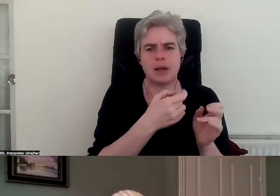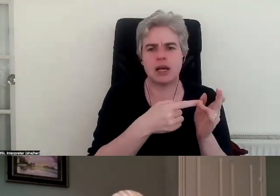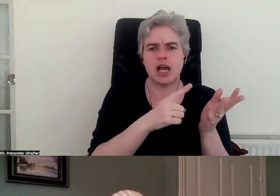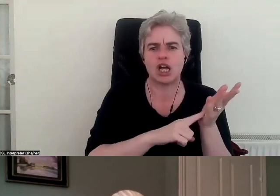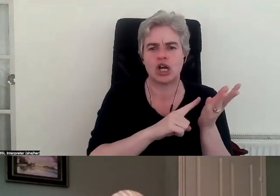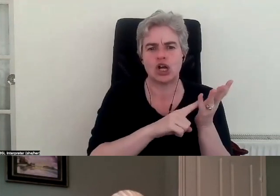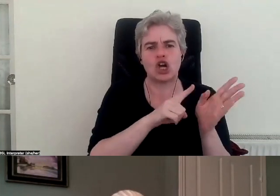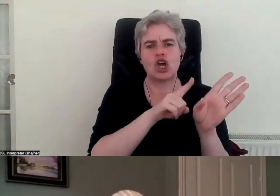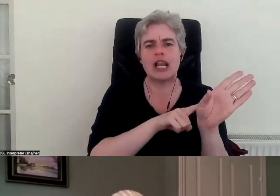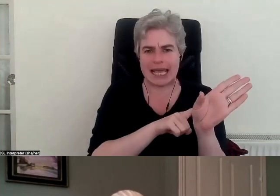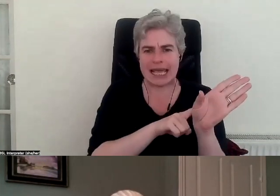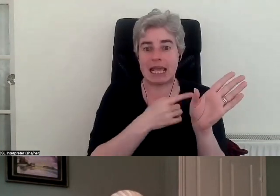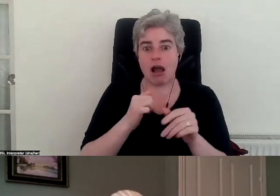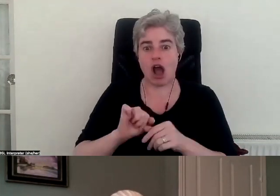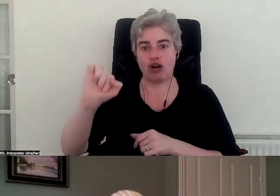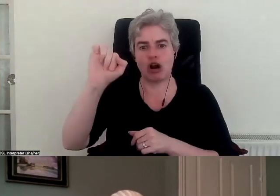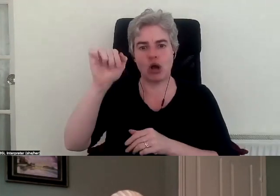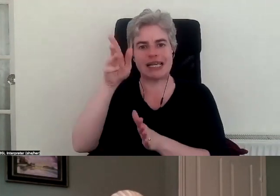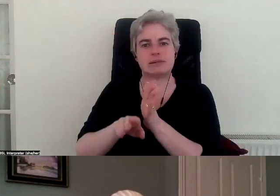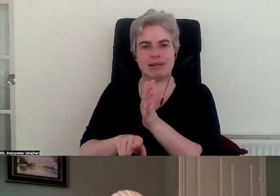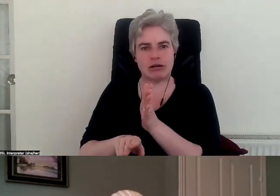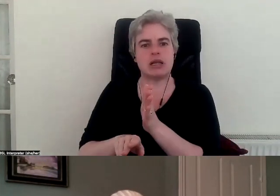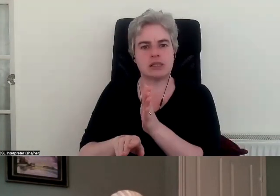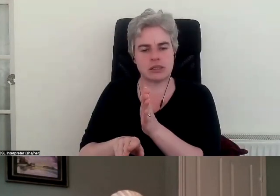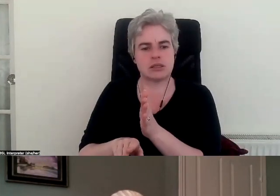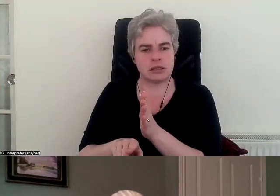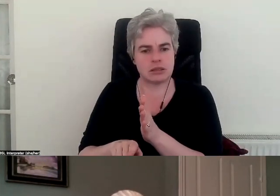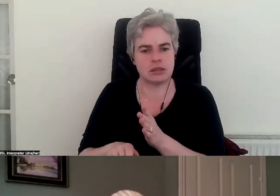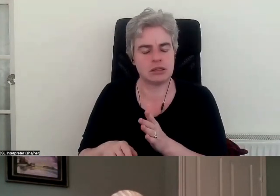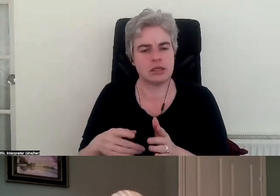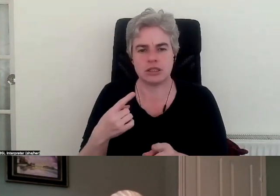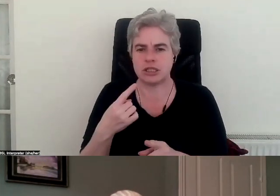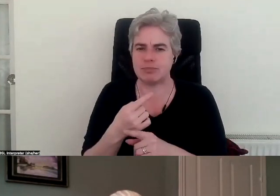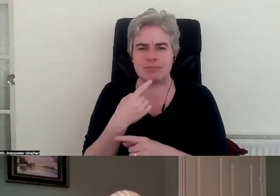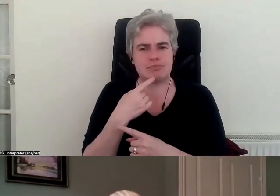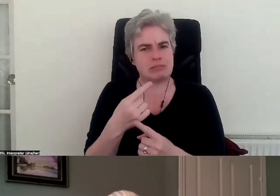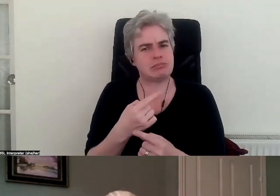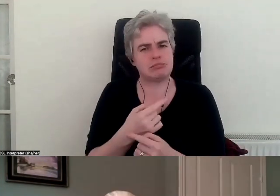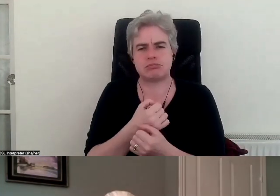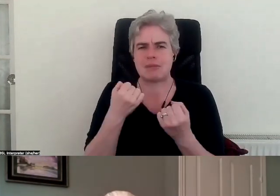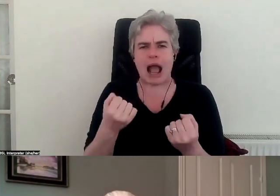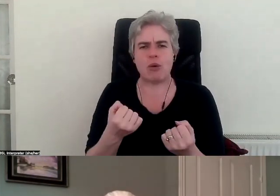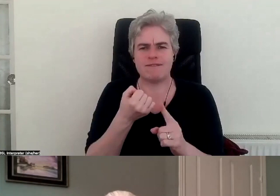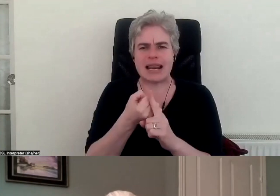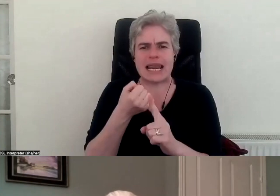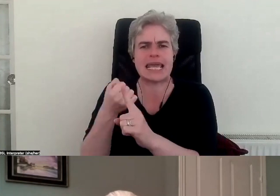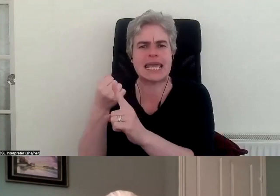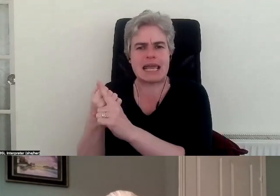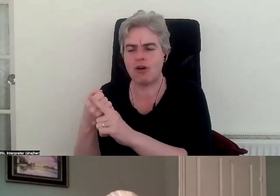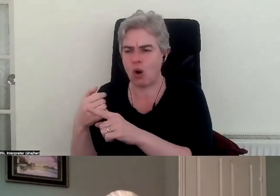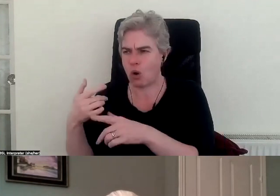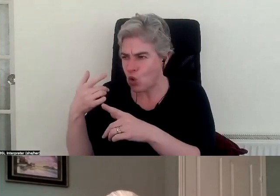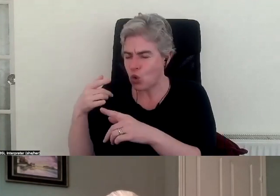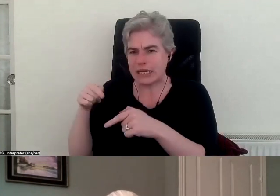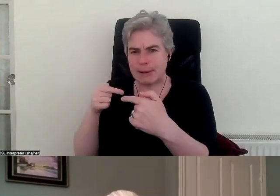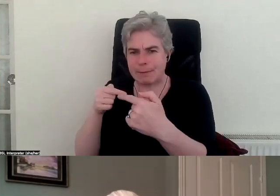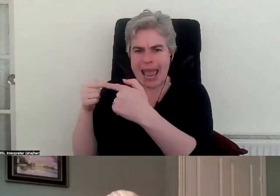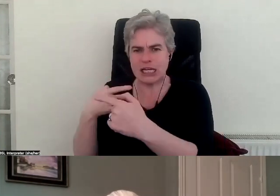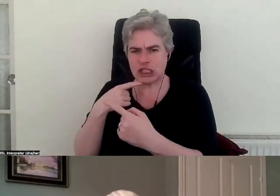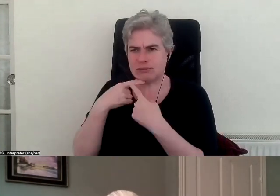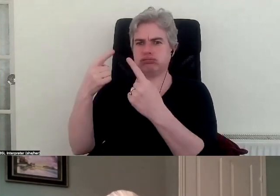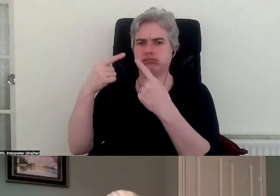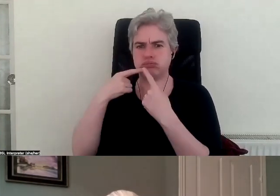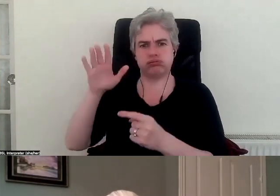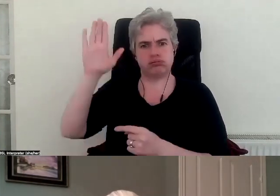own experience. She has been able to speak very powerfully for some of the important debates. So